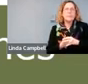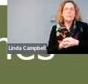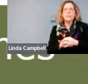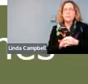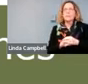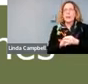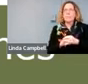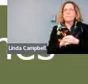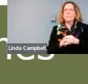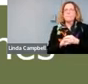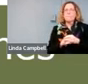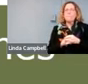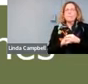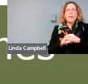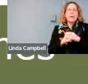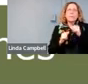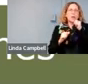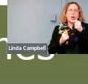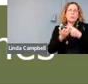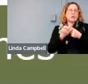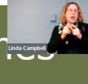now.